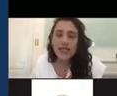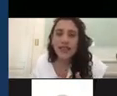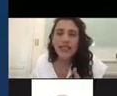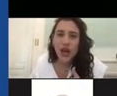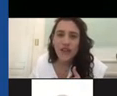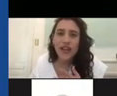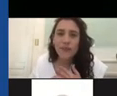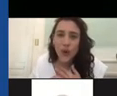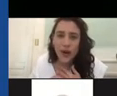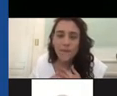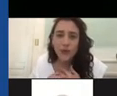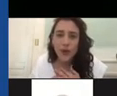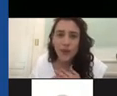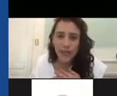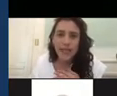Sí.